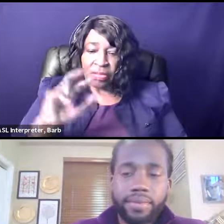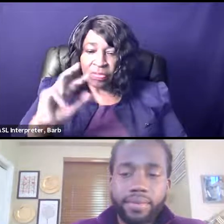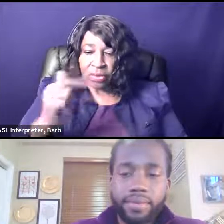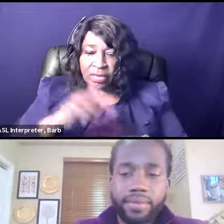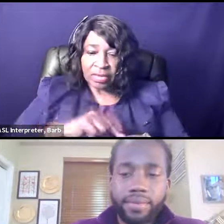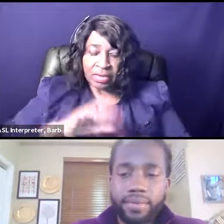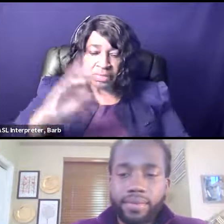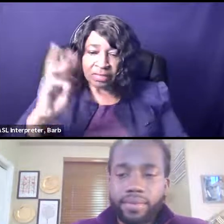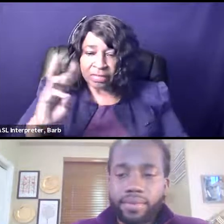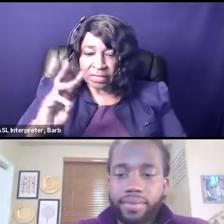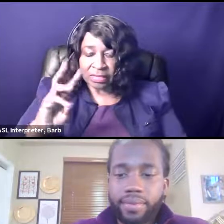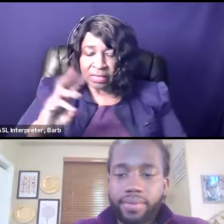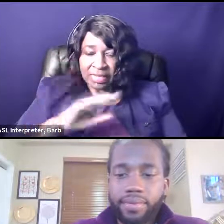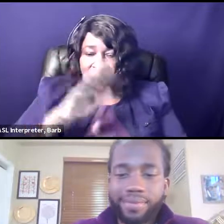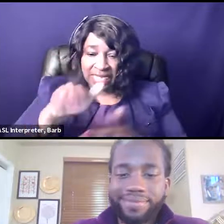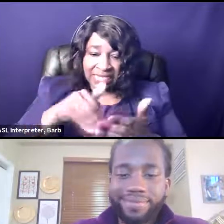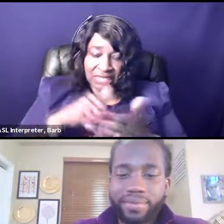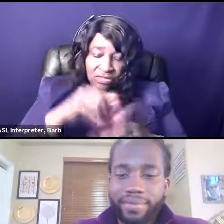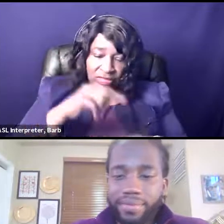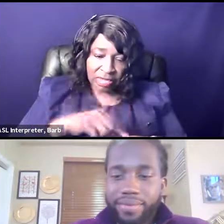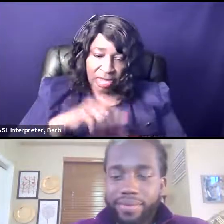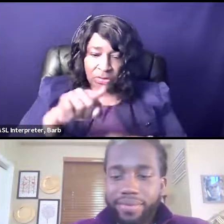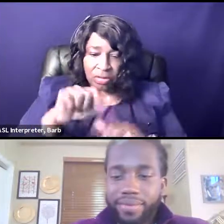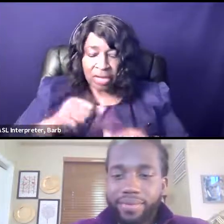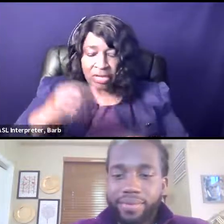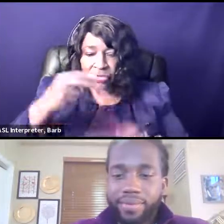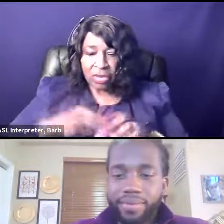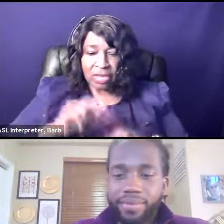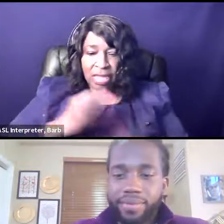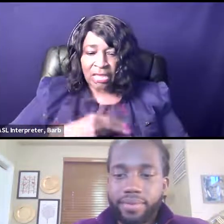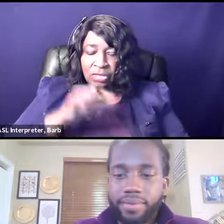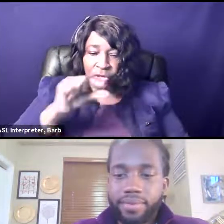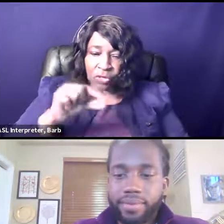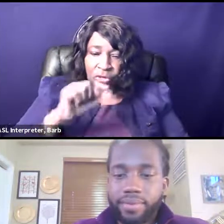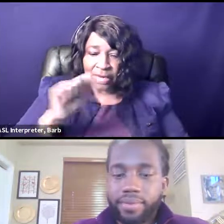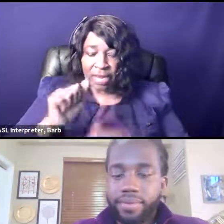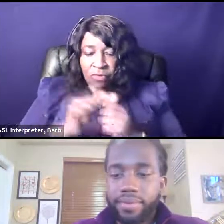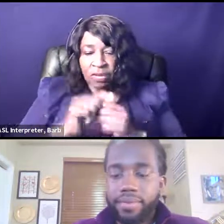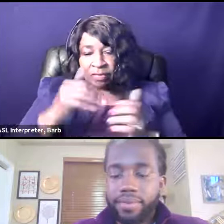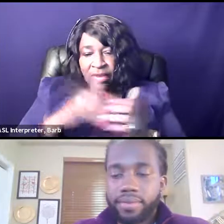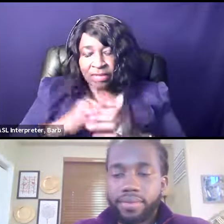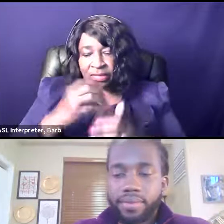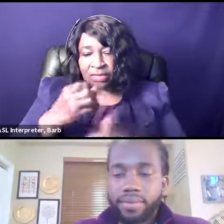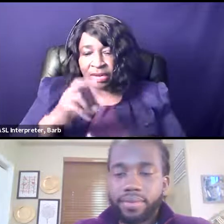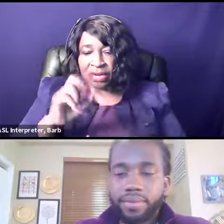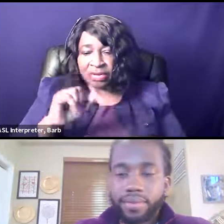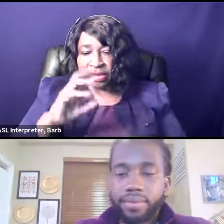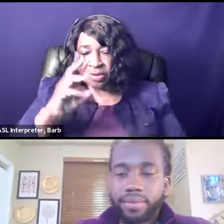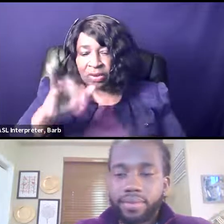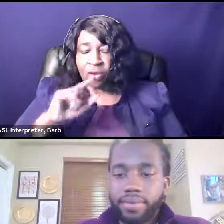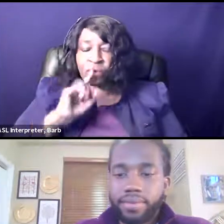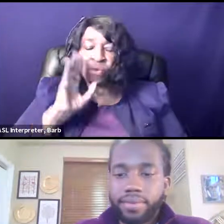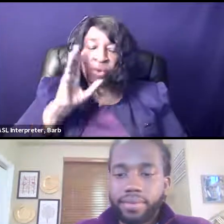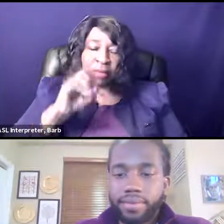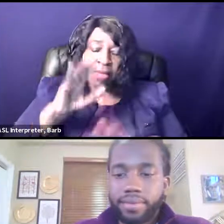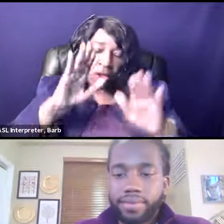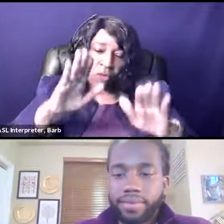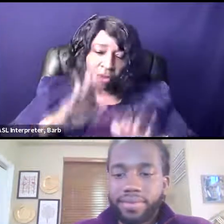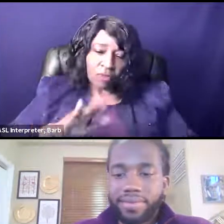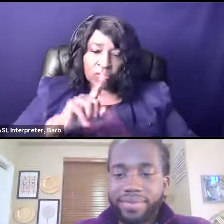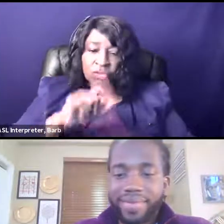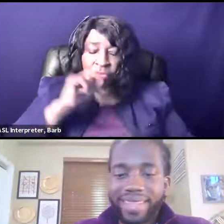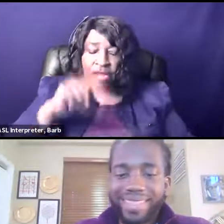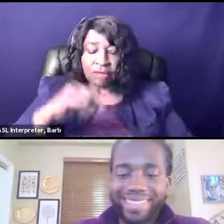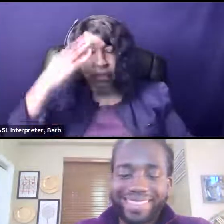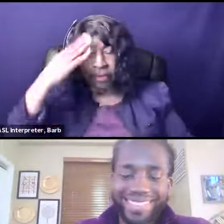p.m., always Central Time, you can join us in a Q&A with Dr. Crawley, which is going to be really amazing. And you don't have to remember any of these details